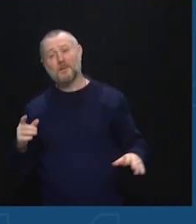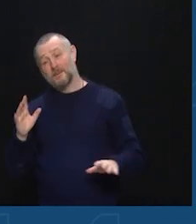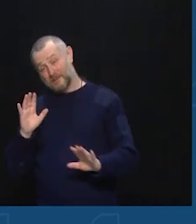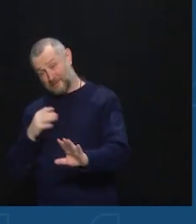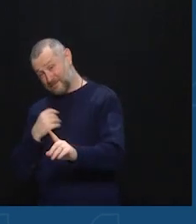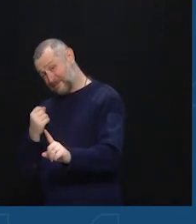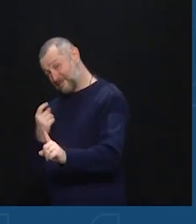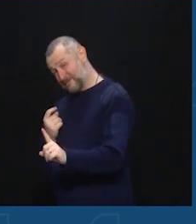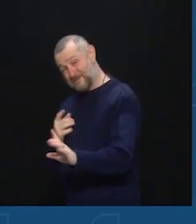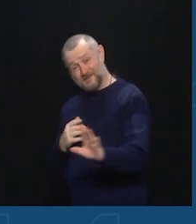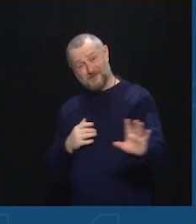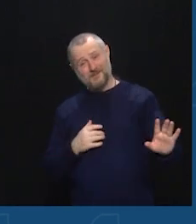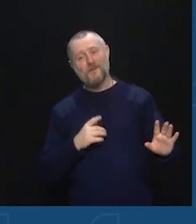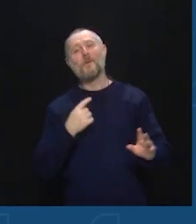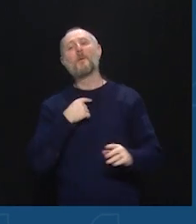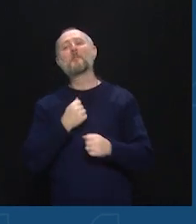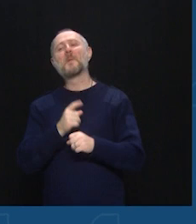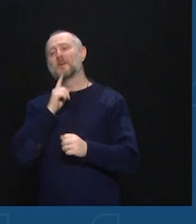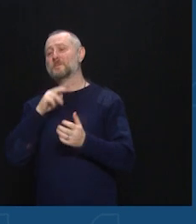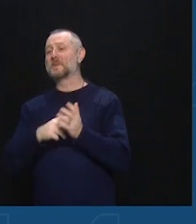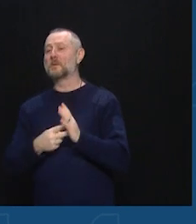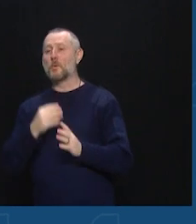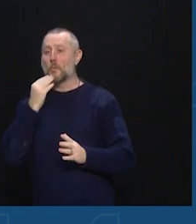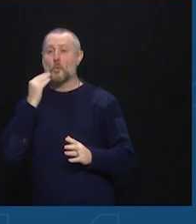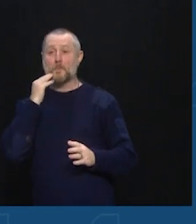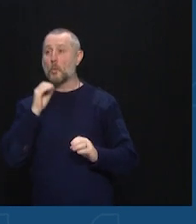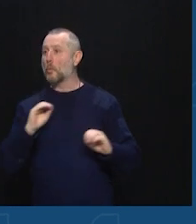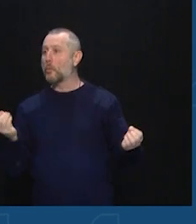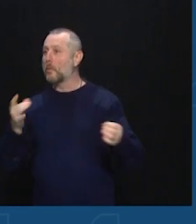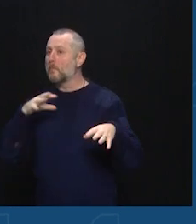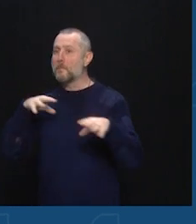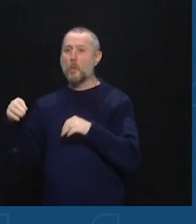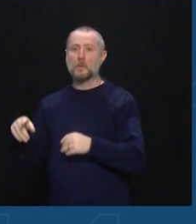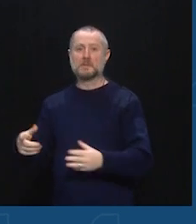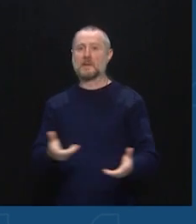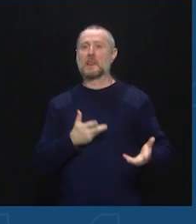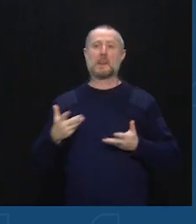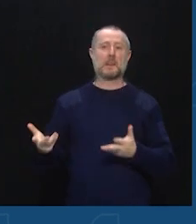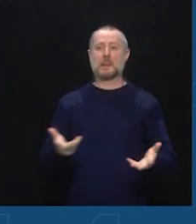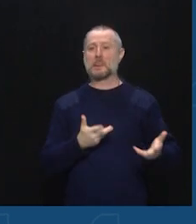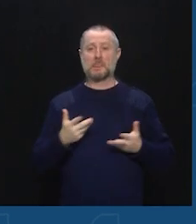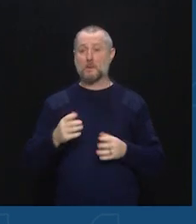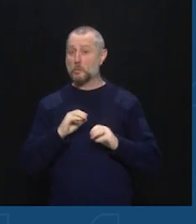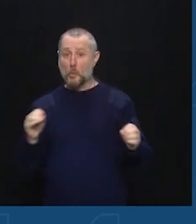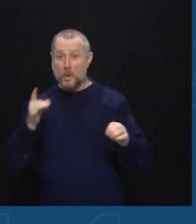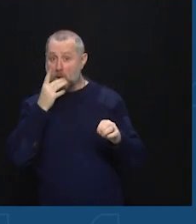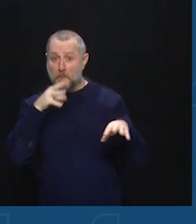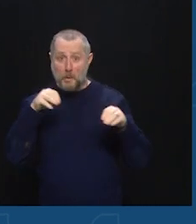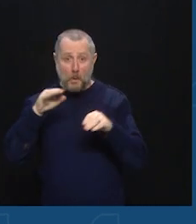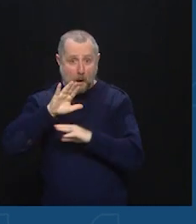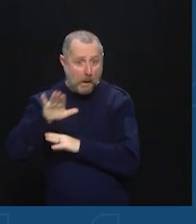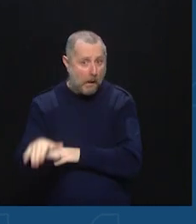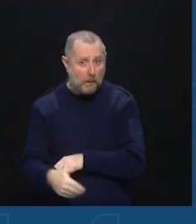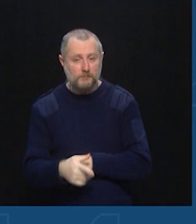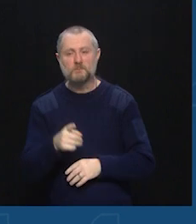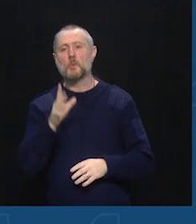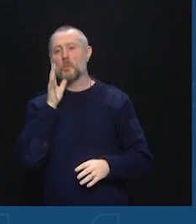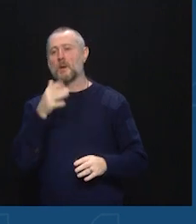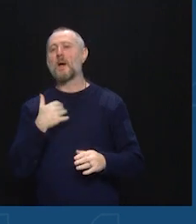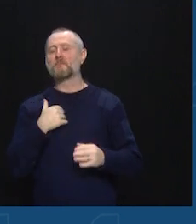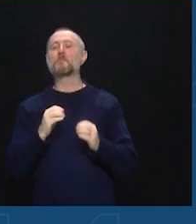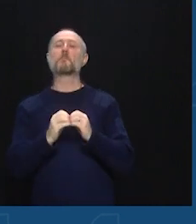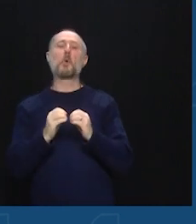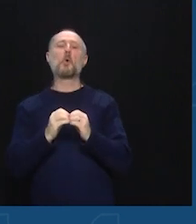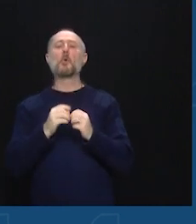be a significant number of homes who will have enduring power outages, and if you're one of those homes, stay tuned for more information and we'll